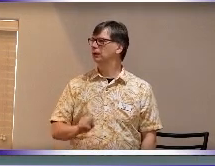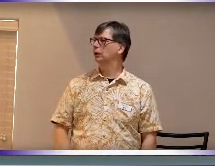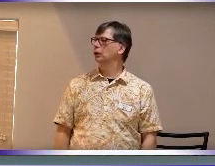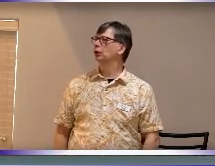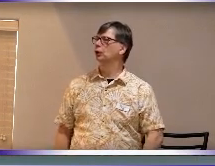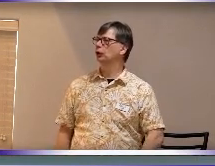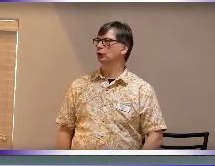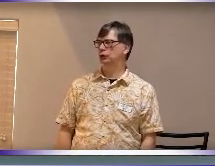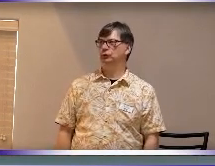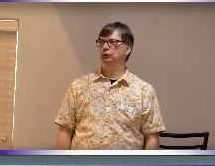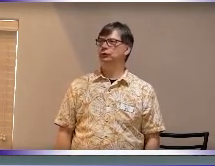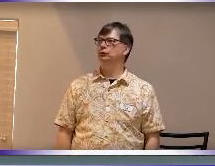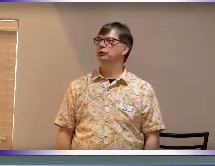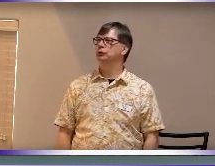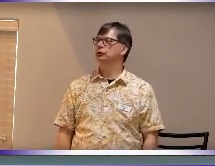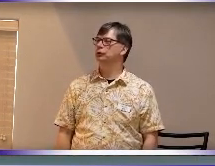Yeah.